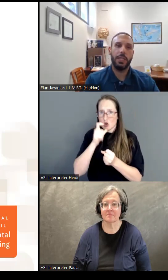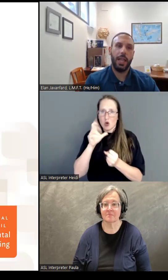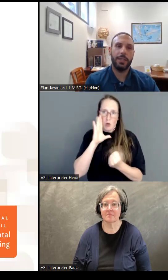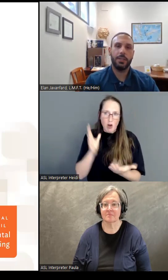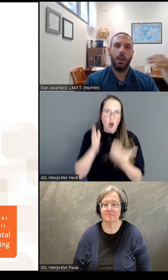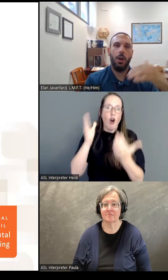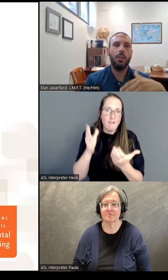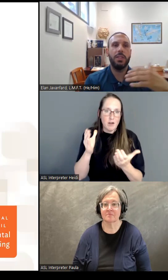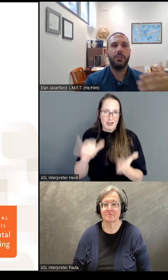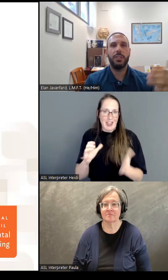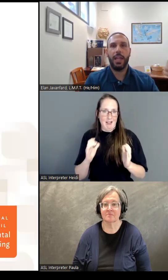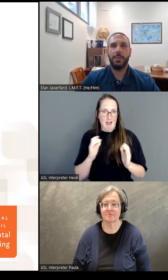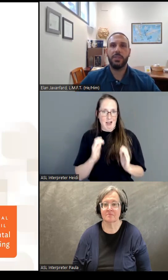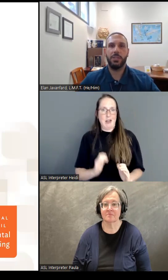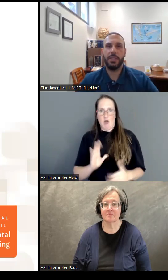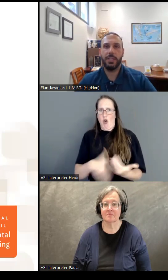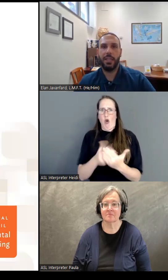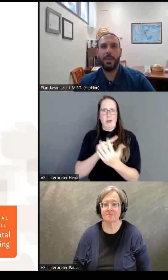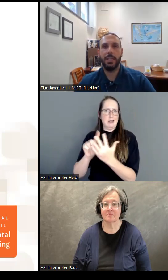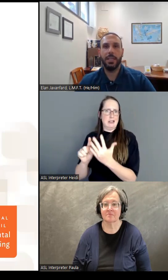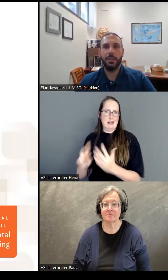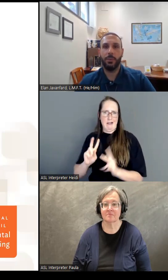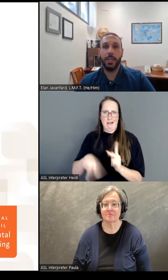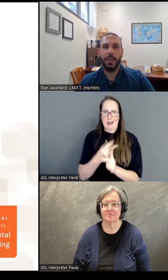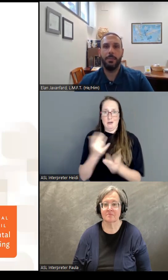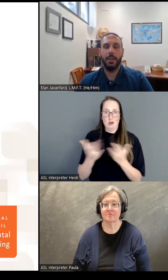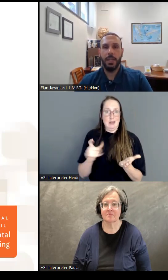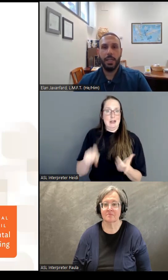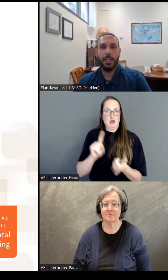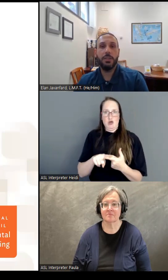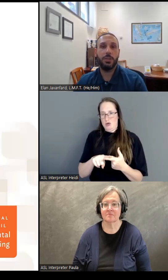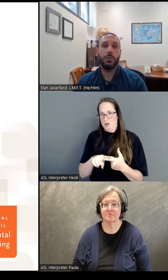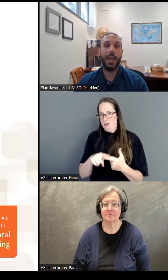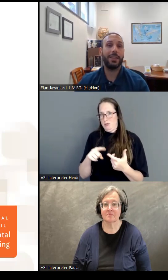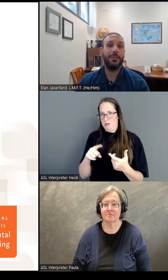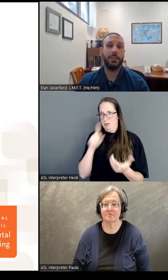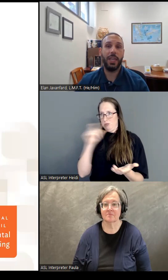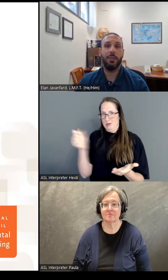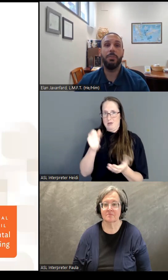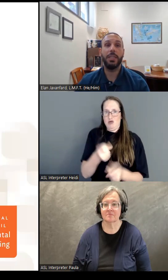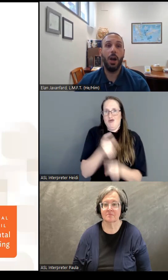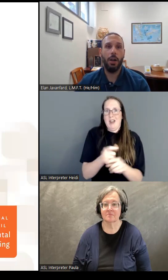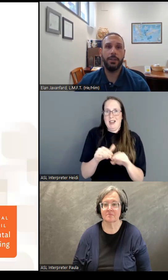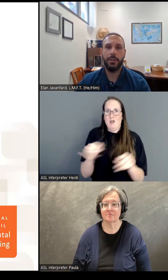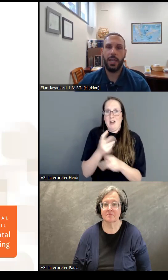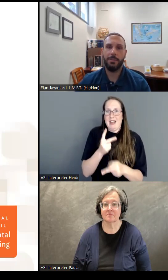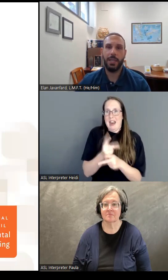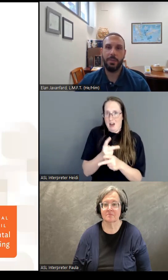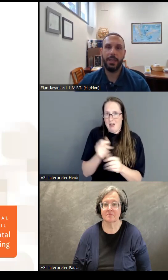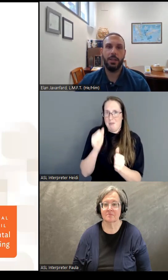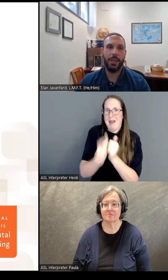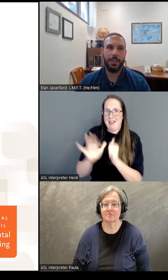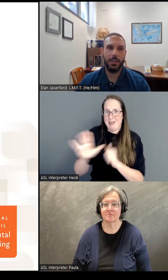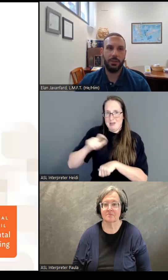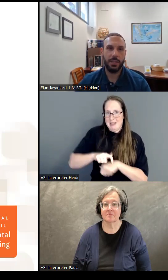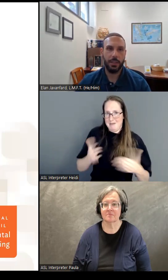the clients all of the different types of services that they may need to bring them into the right level of care beyond the time they